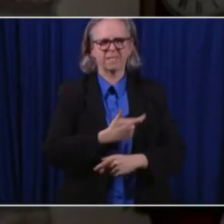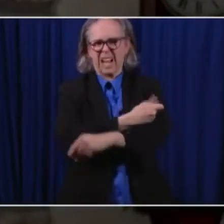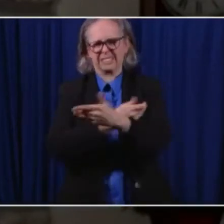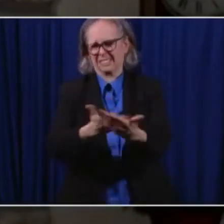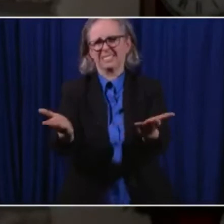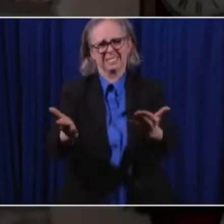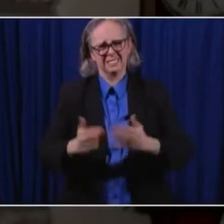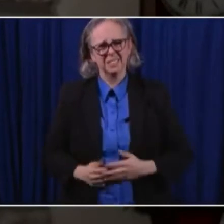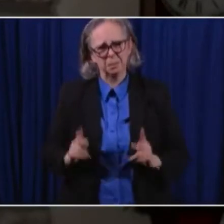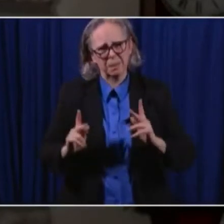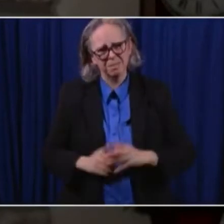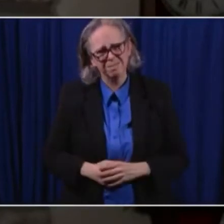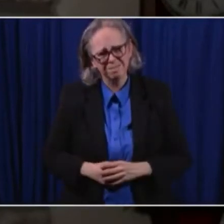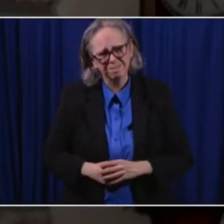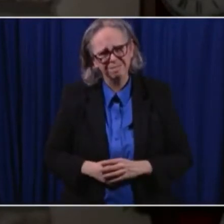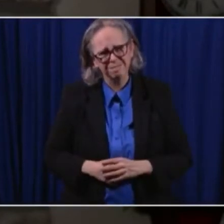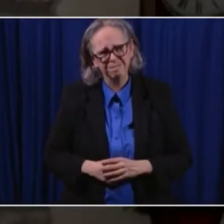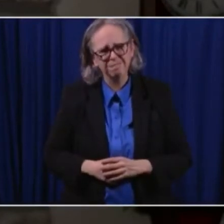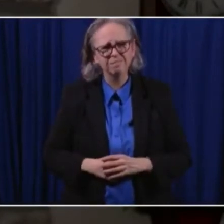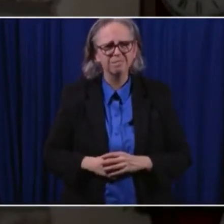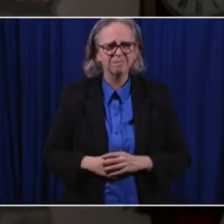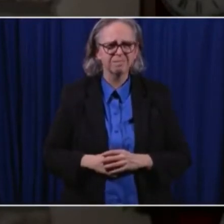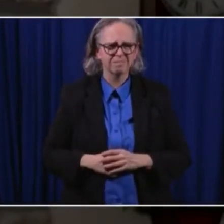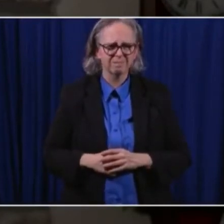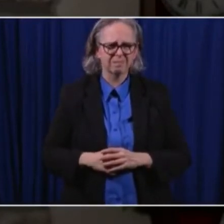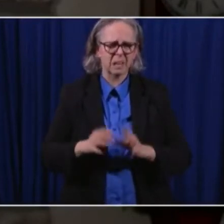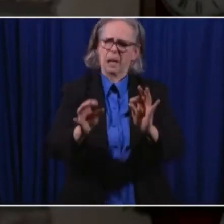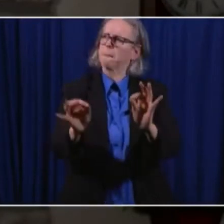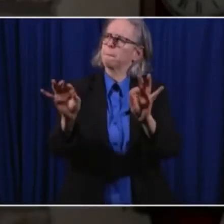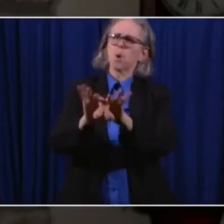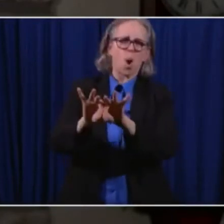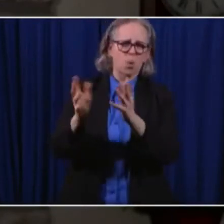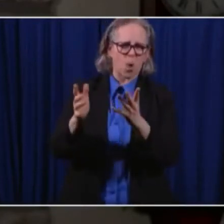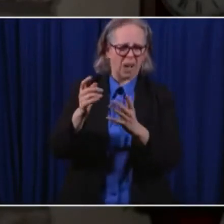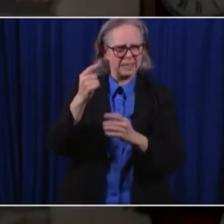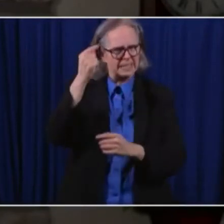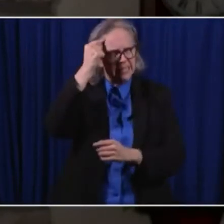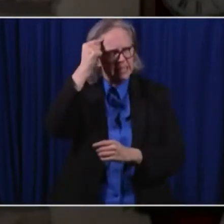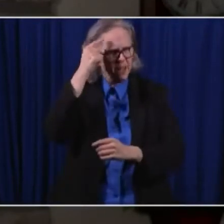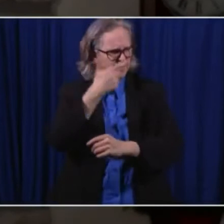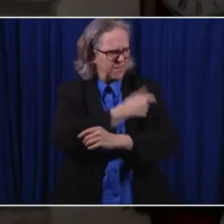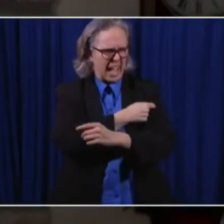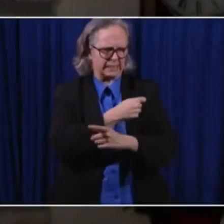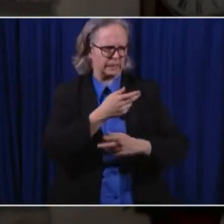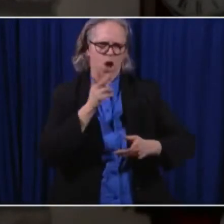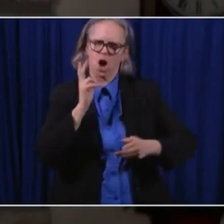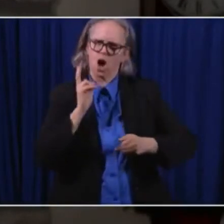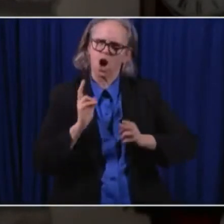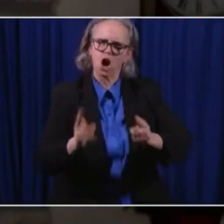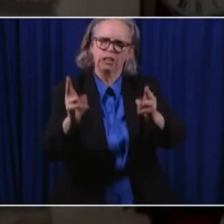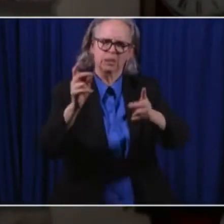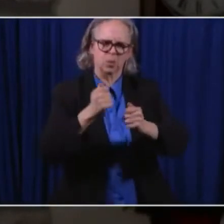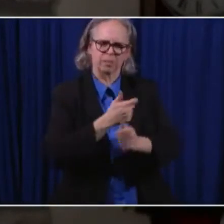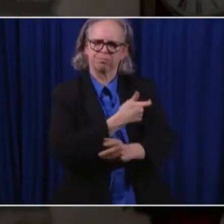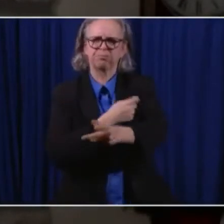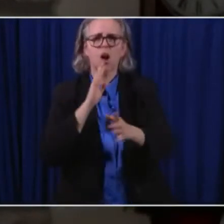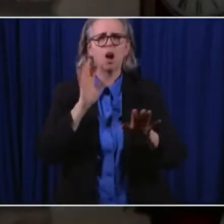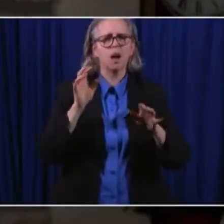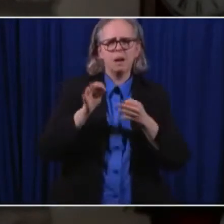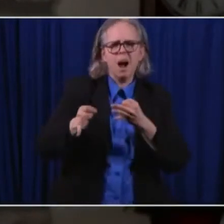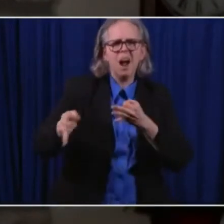very robust rate is one of the major considerations as well. So these are things that we